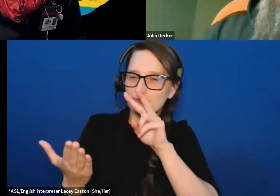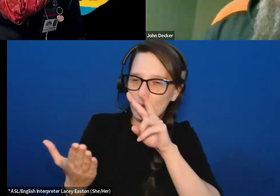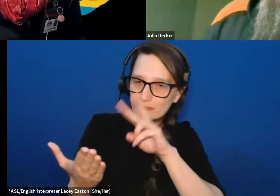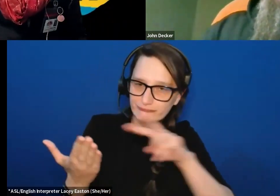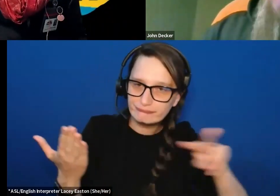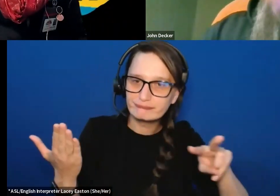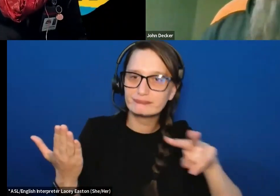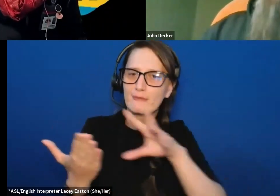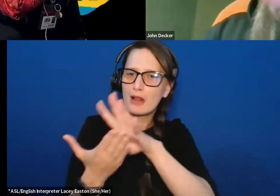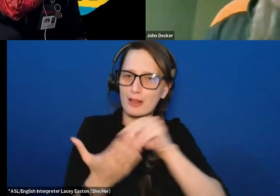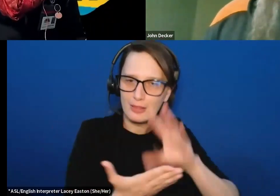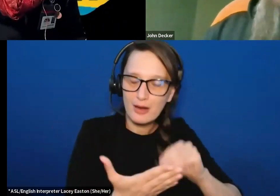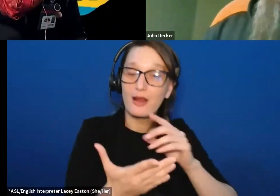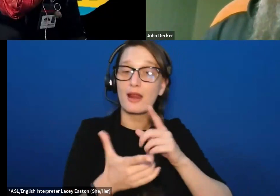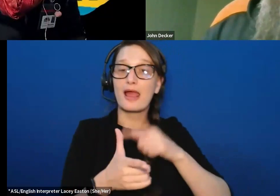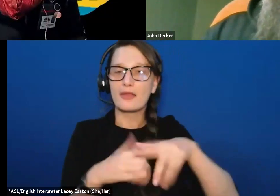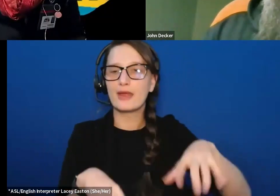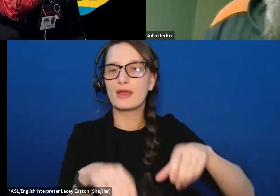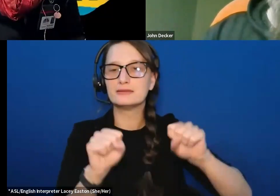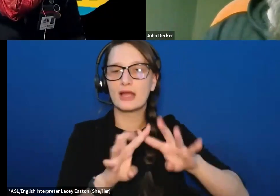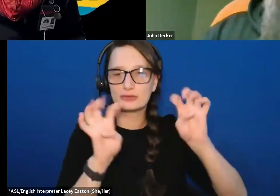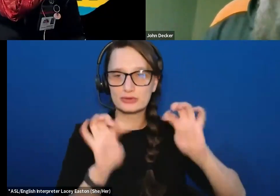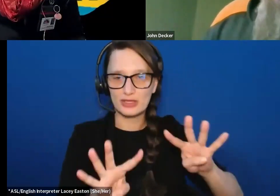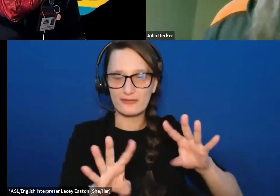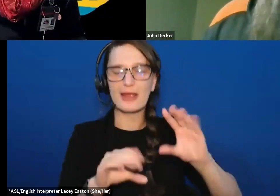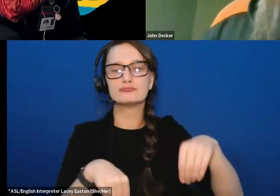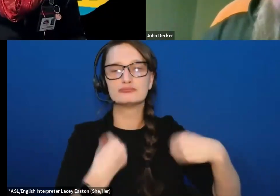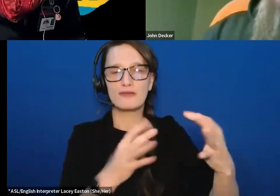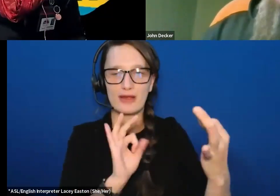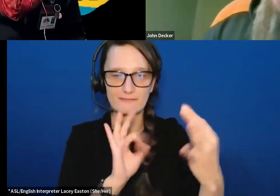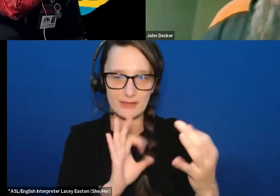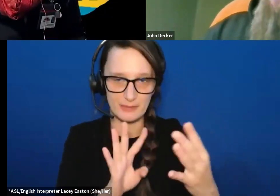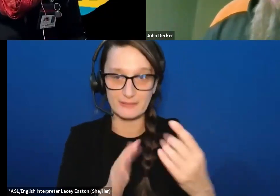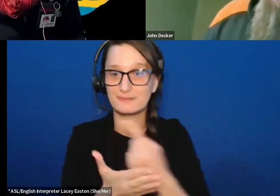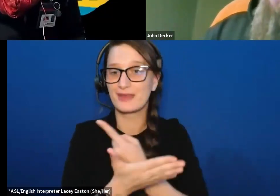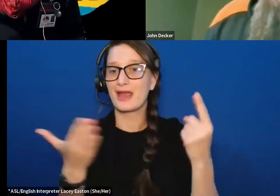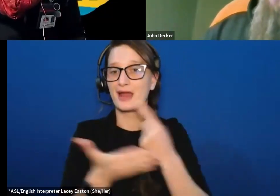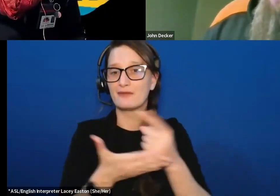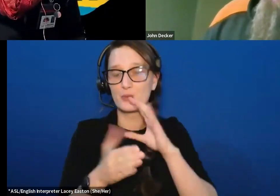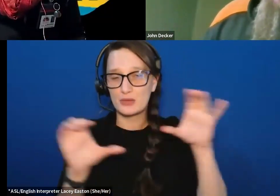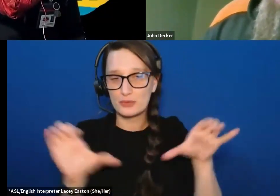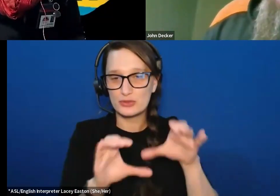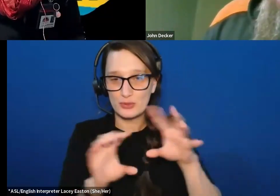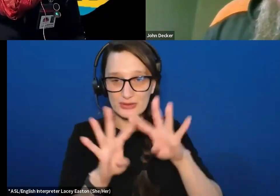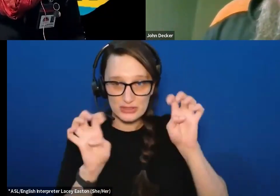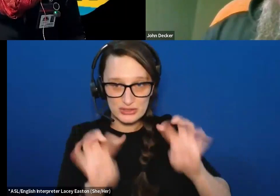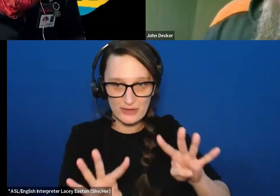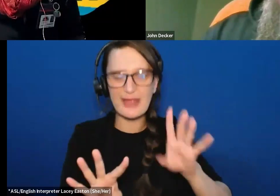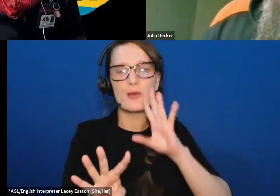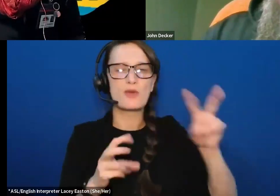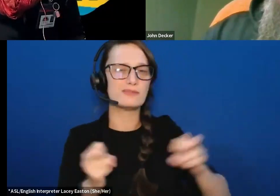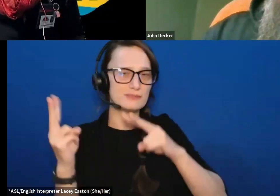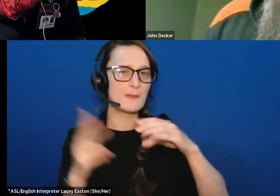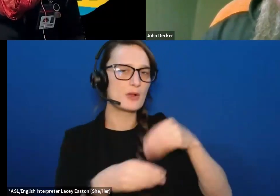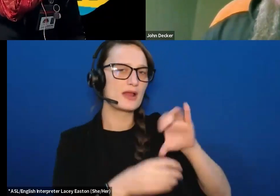survey. So every week we've been pushing this survey, and I'll put it here in the chat here in a moment. It's important because this survey gives me